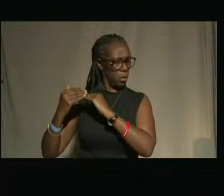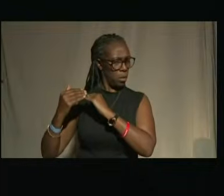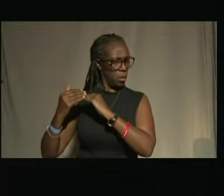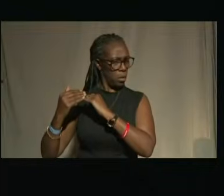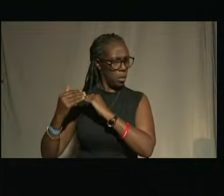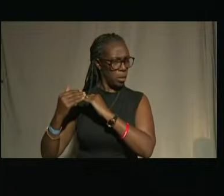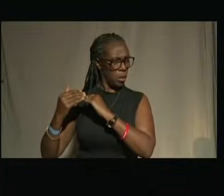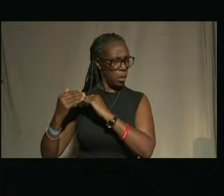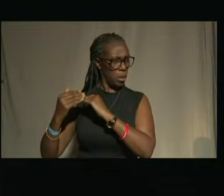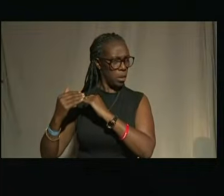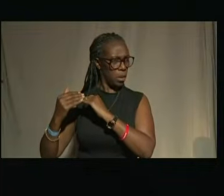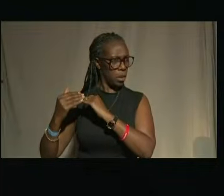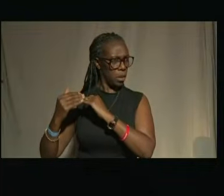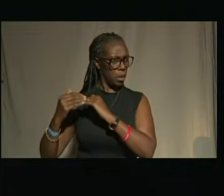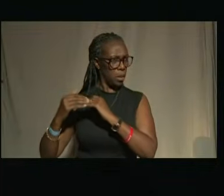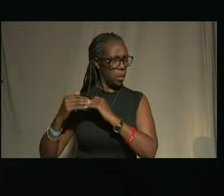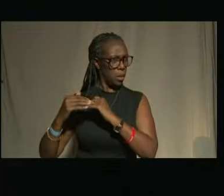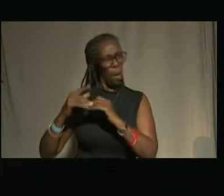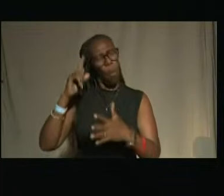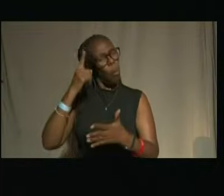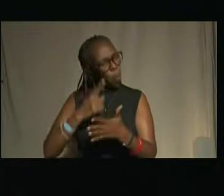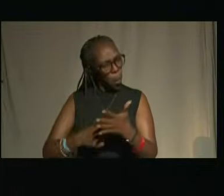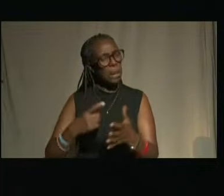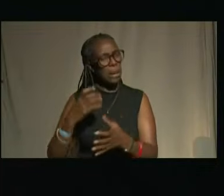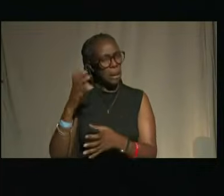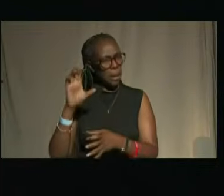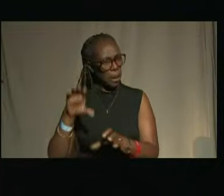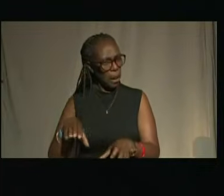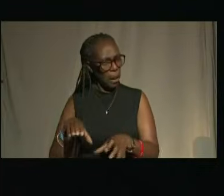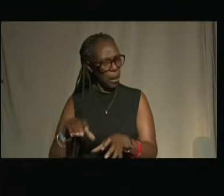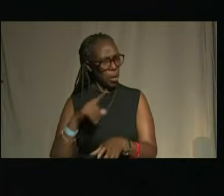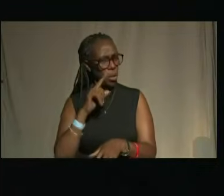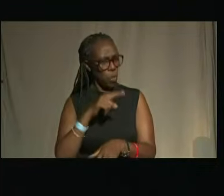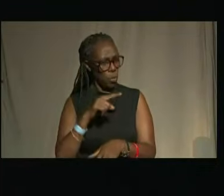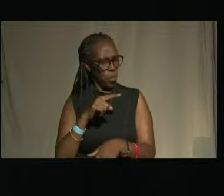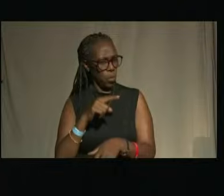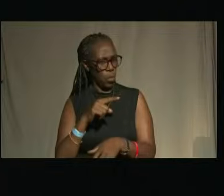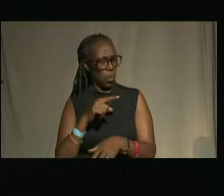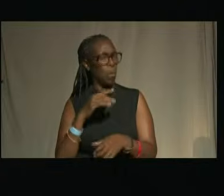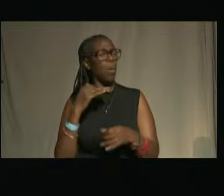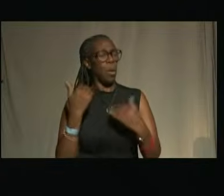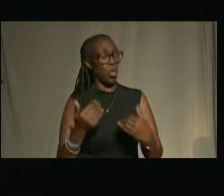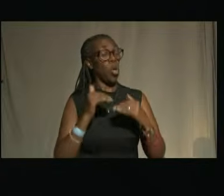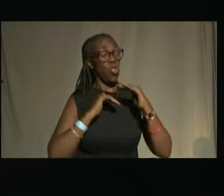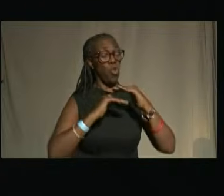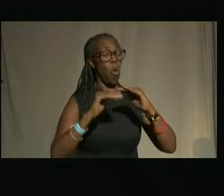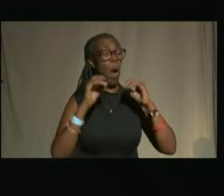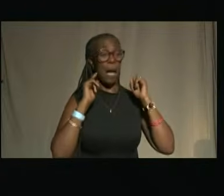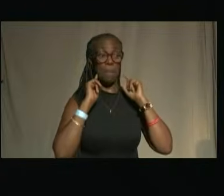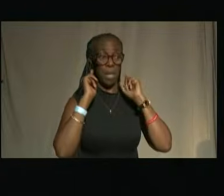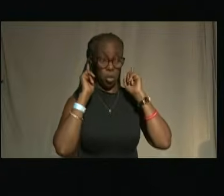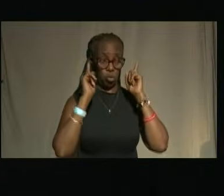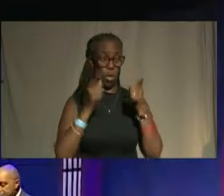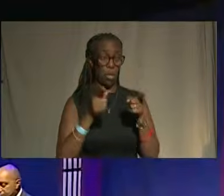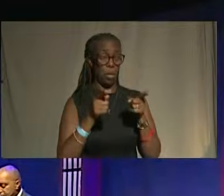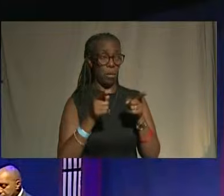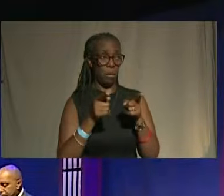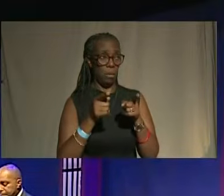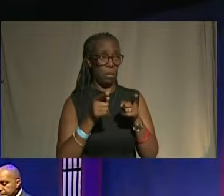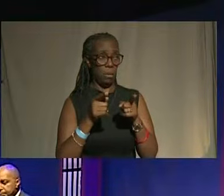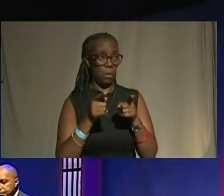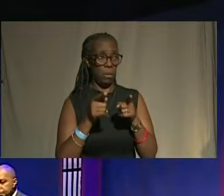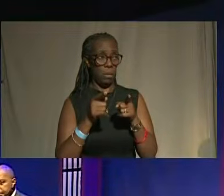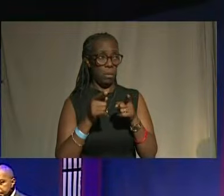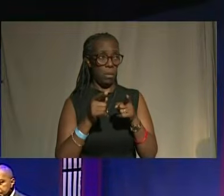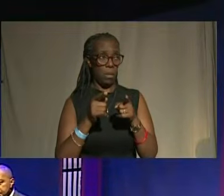in the productive sector. What guarantee can you give under your administration that Jamaica will never see history repeating